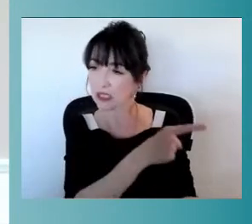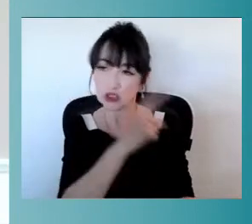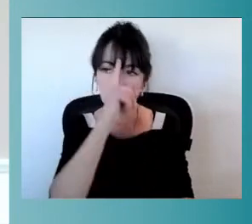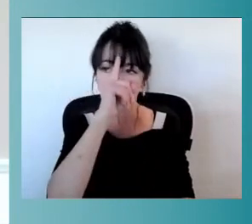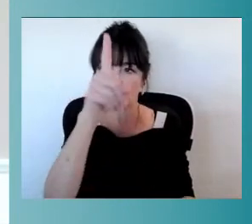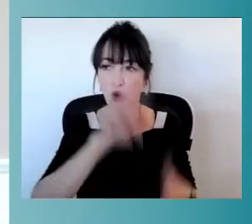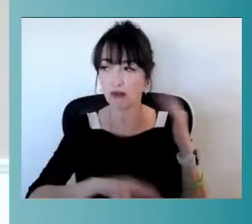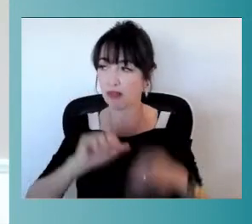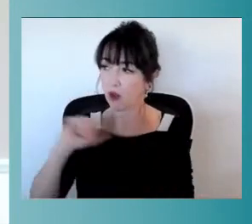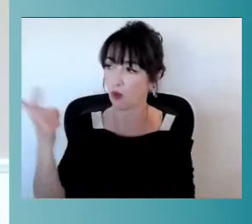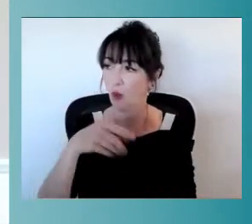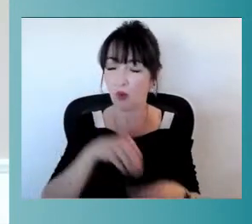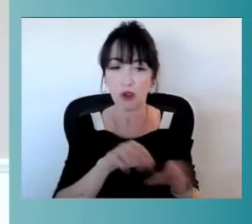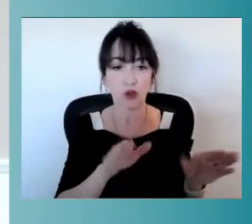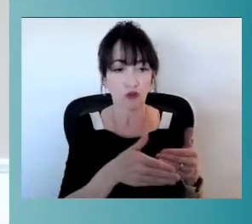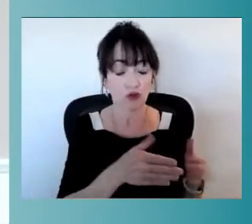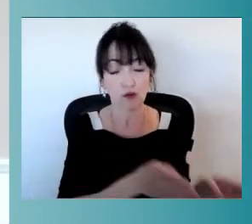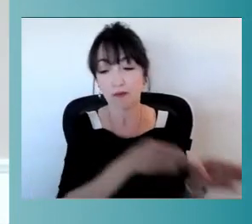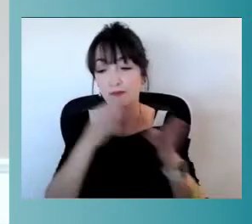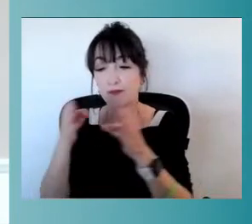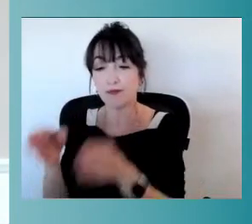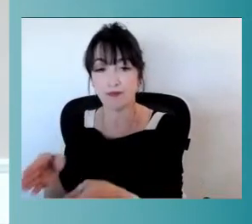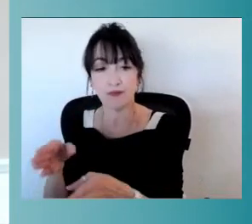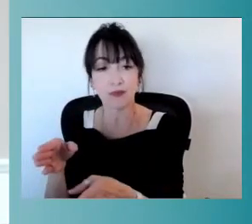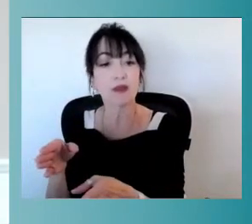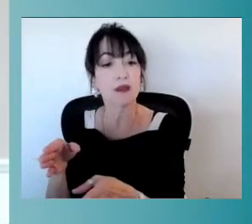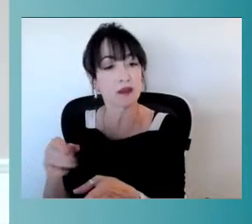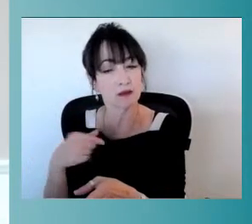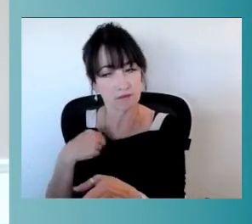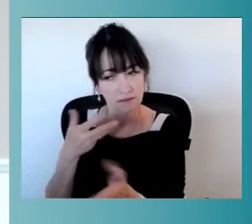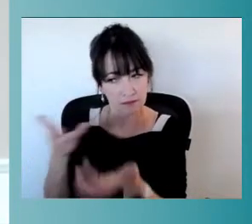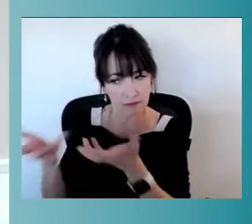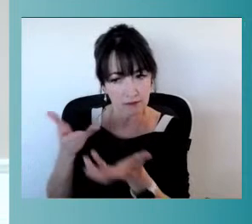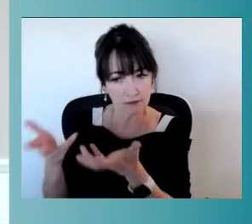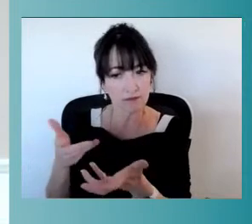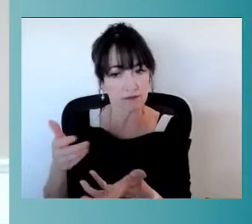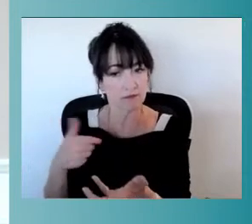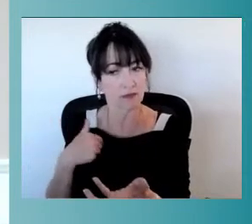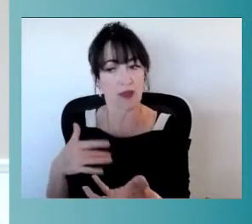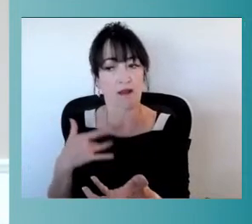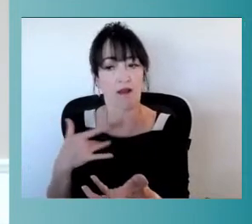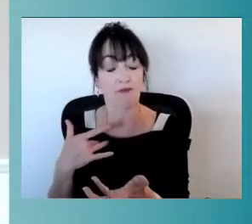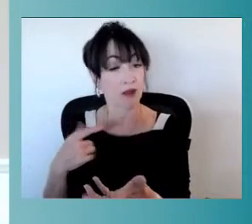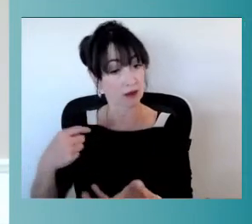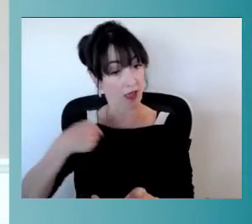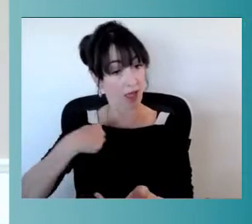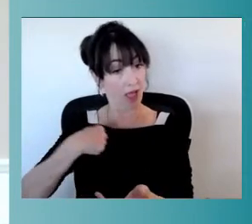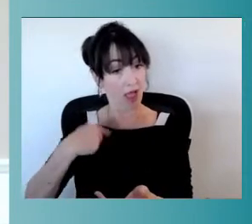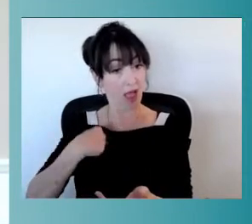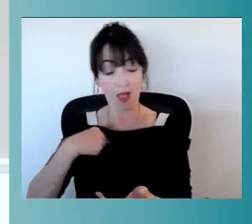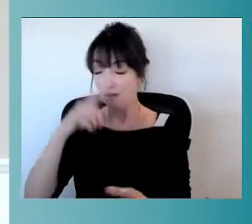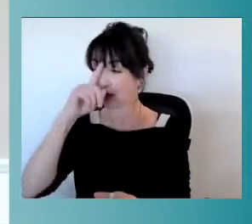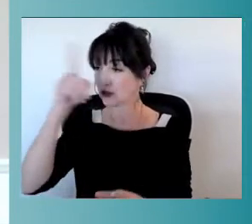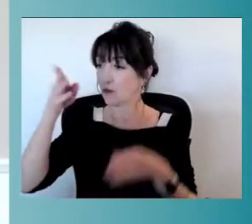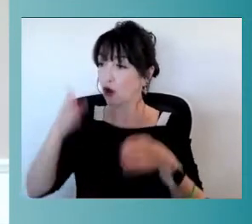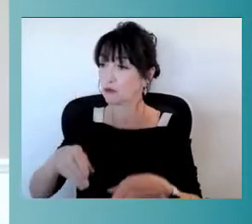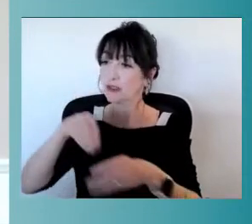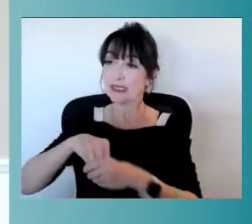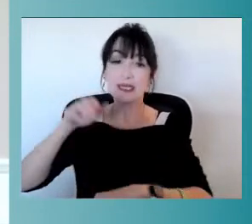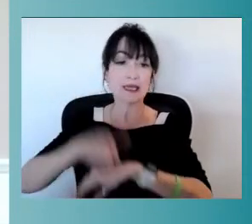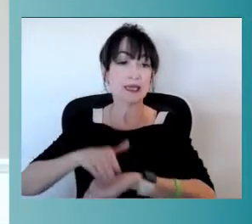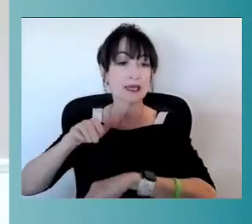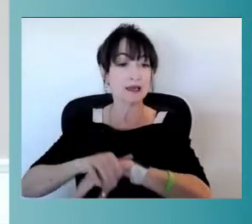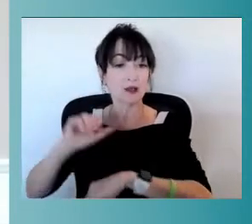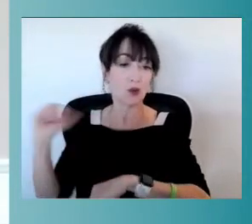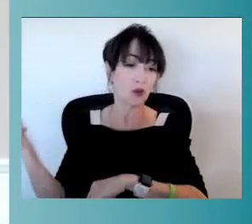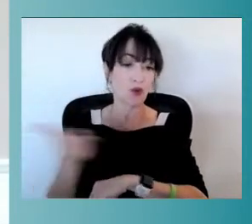After talking to Prime Minister Disraeli, I felt like I was the smartest person in England. Simply